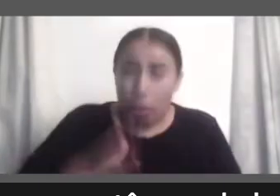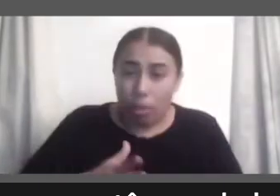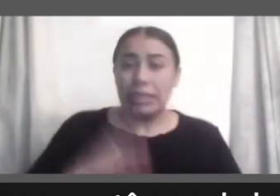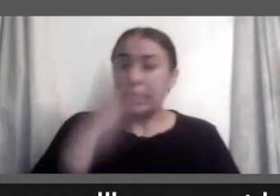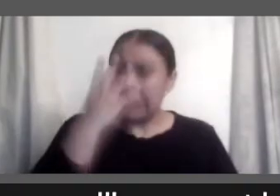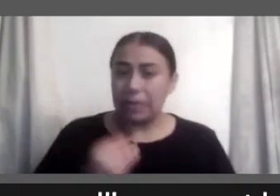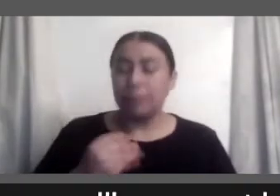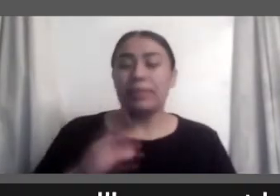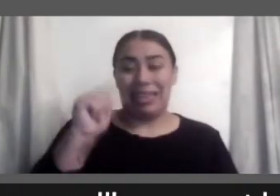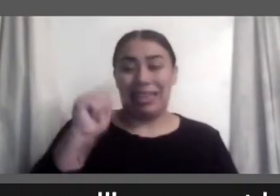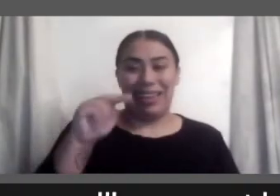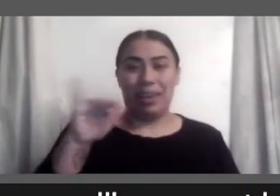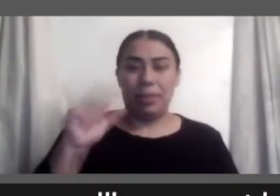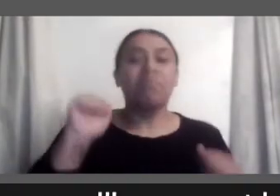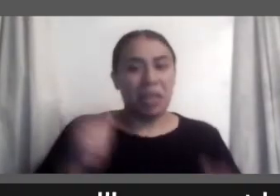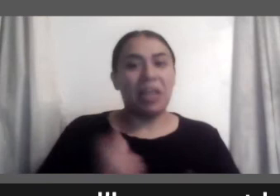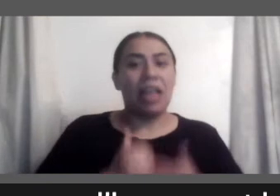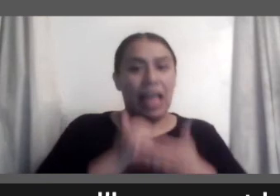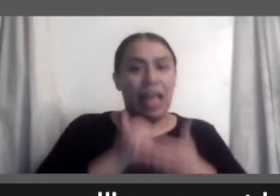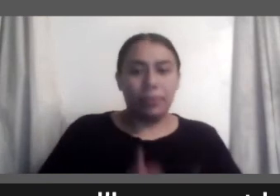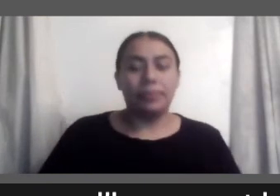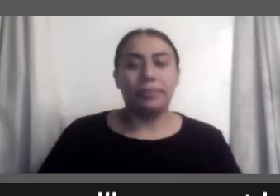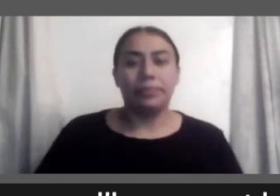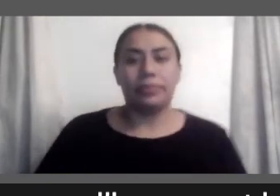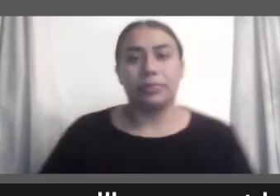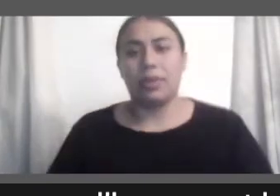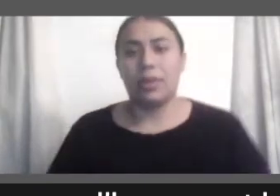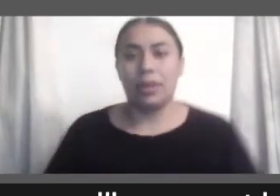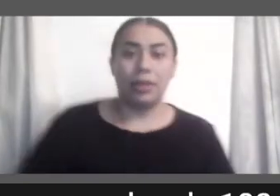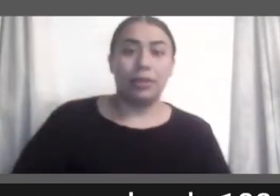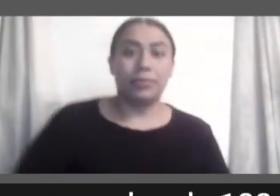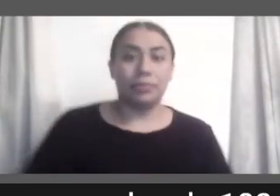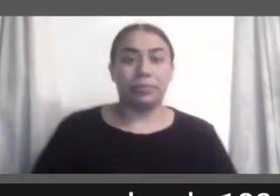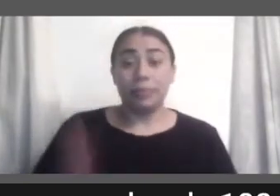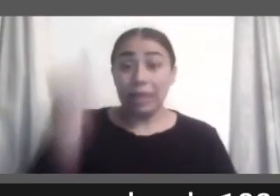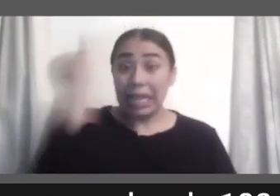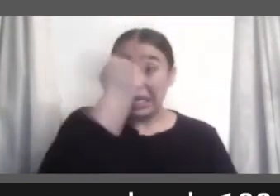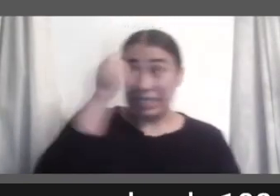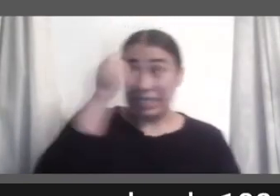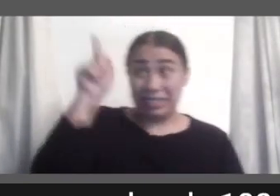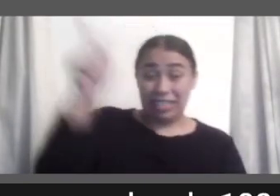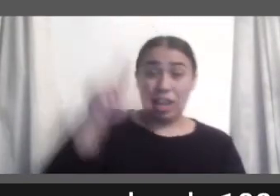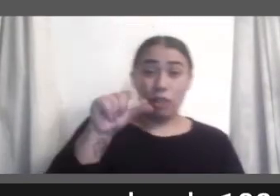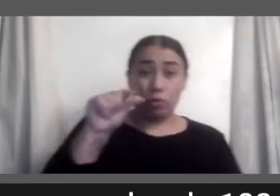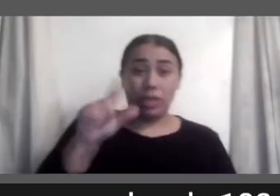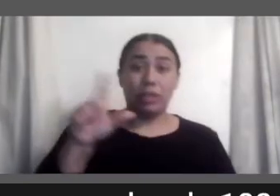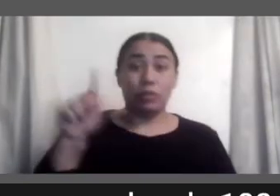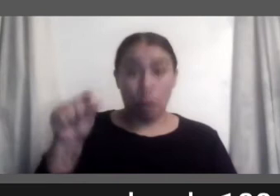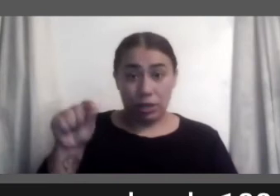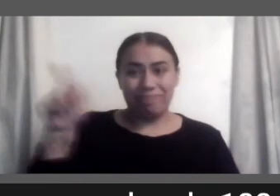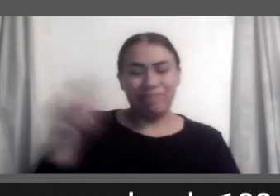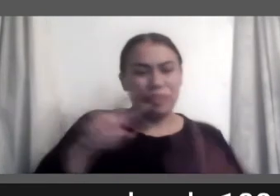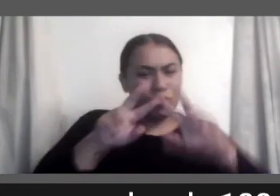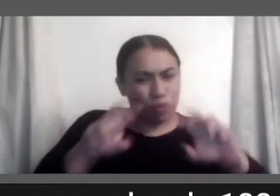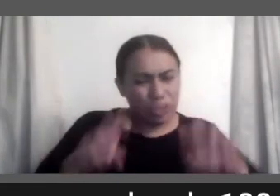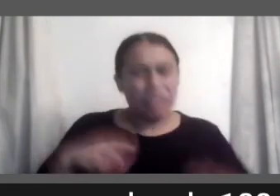symptoms such as chronic pain, nausea, nerve pain, and sleep. A recent study from 2020 done in